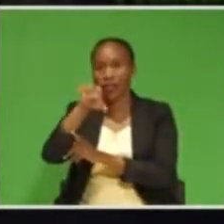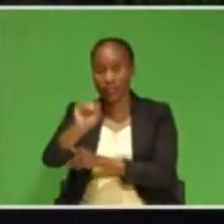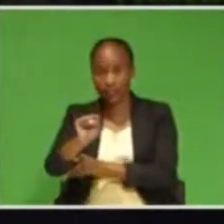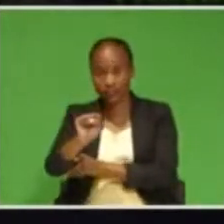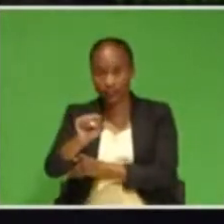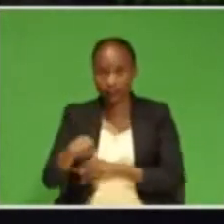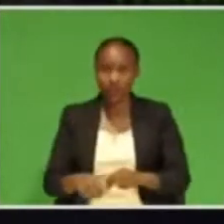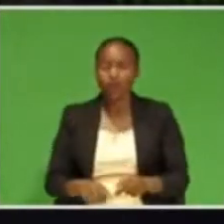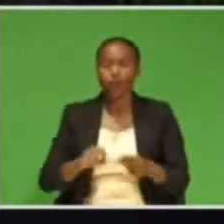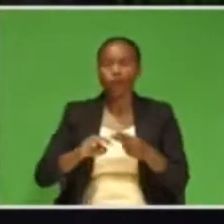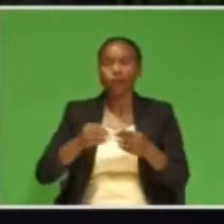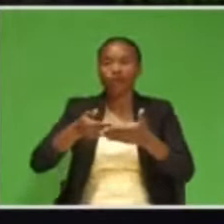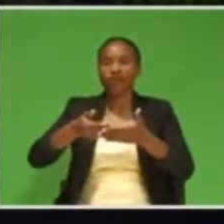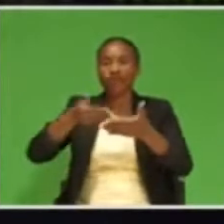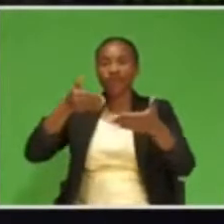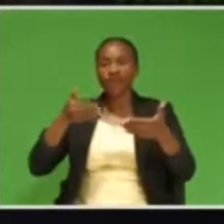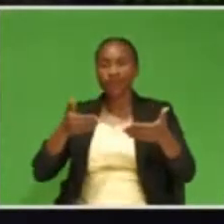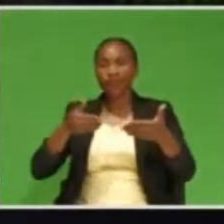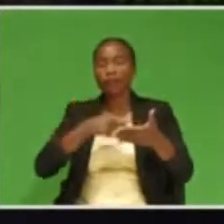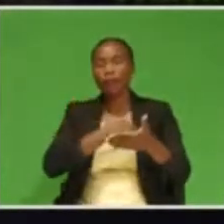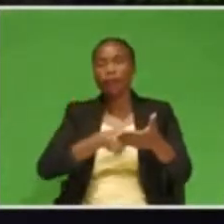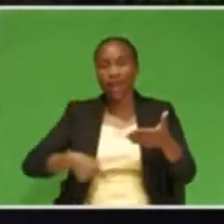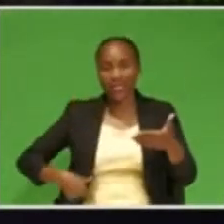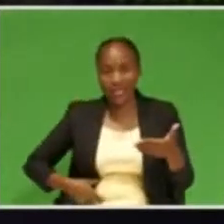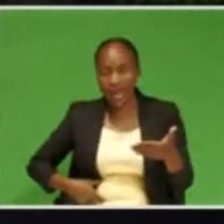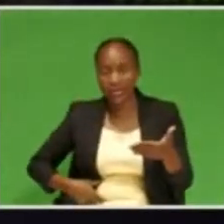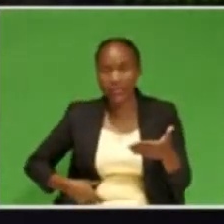our former President,